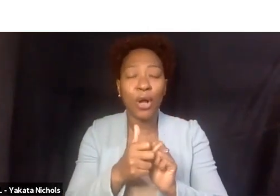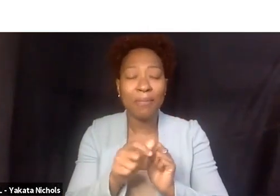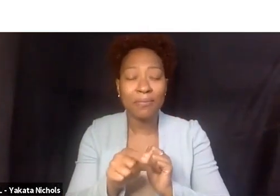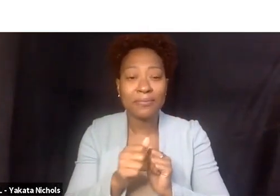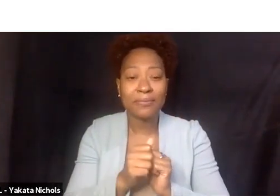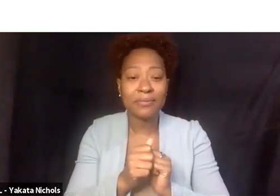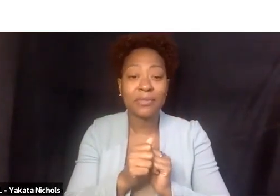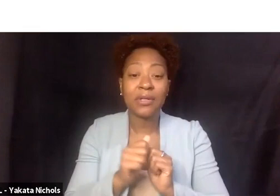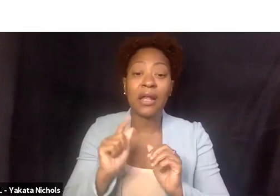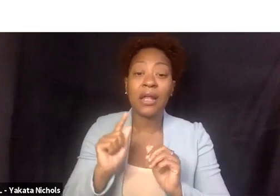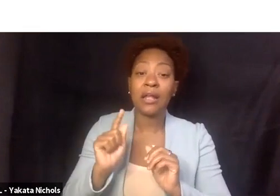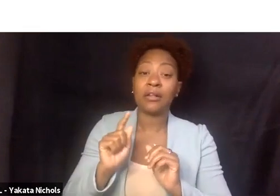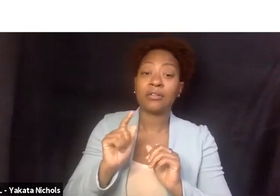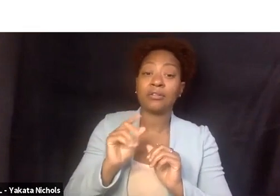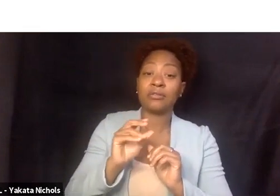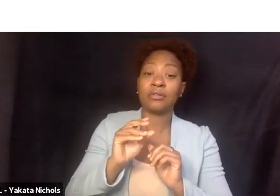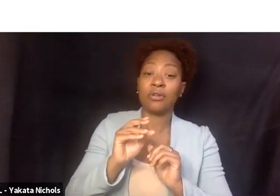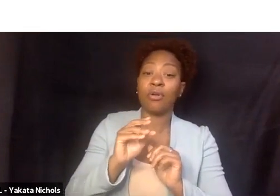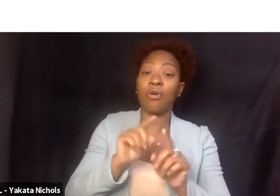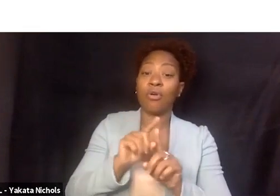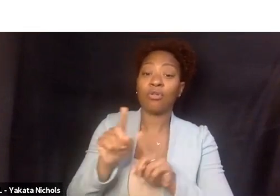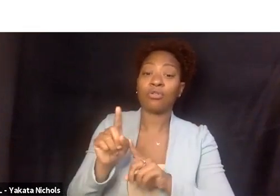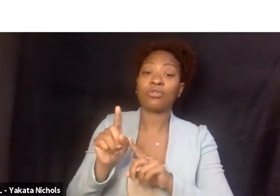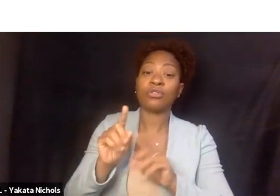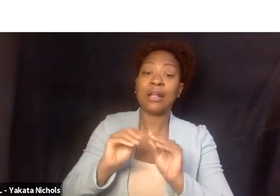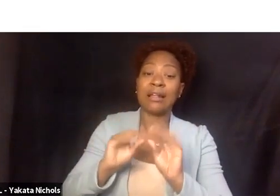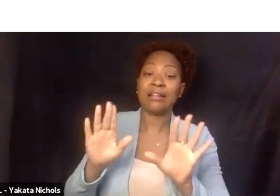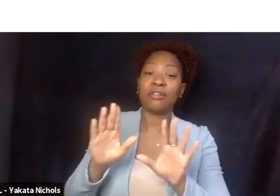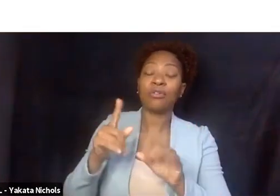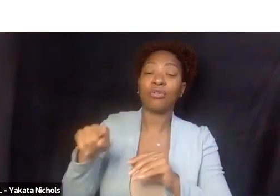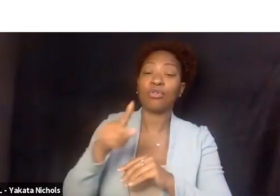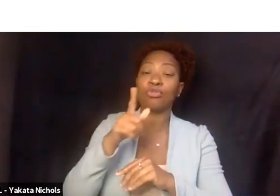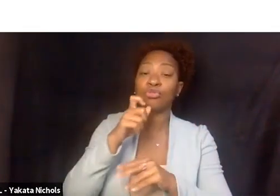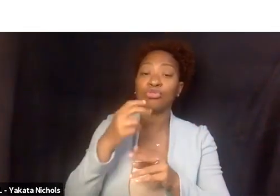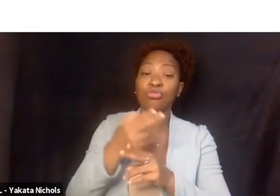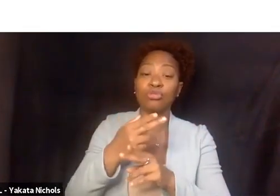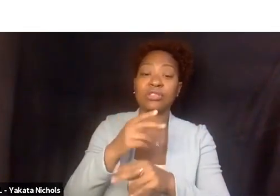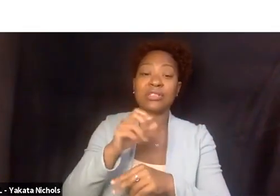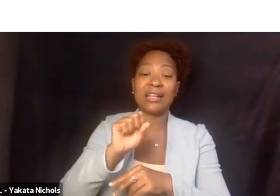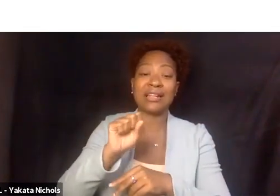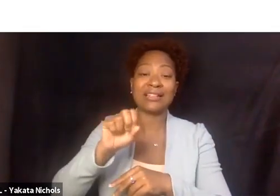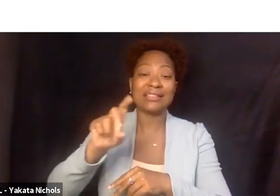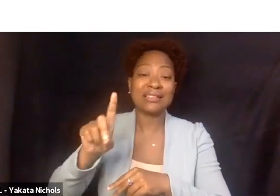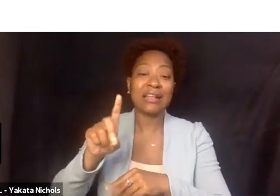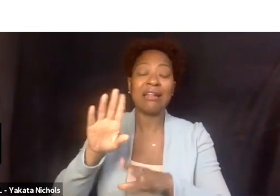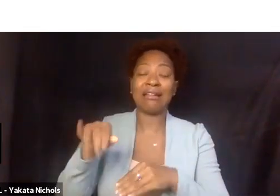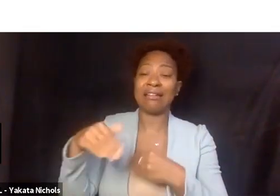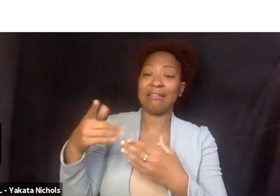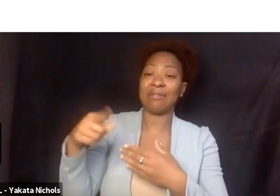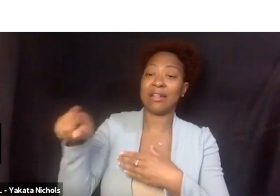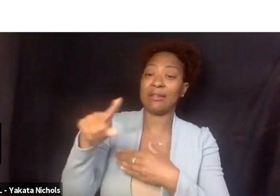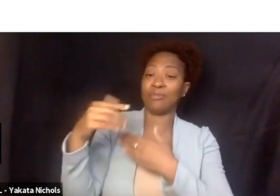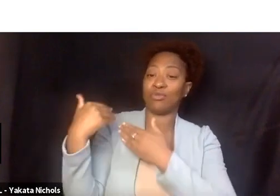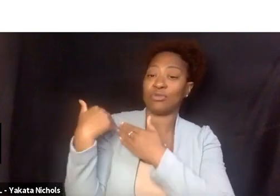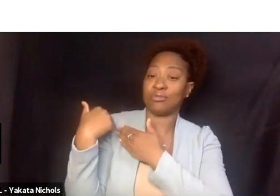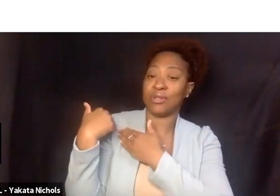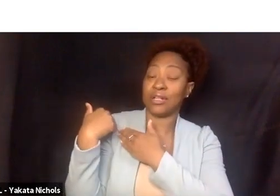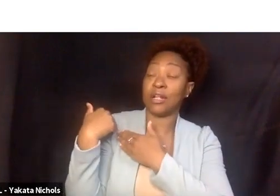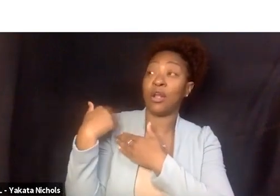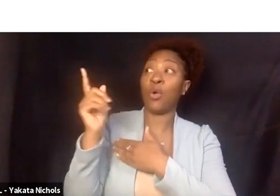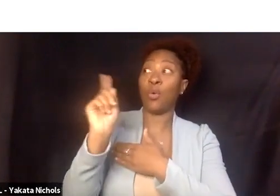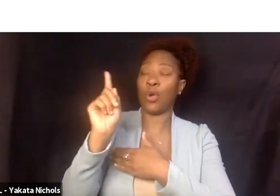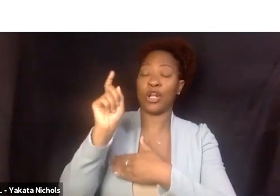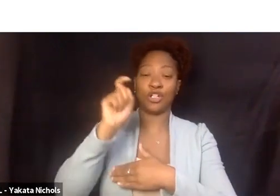a clear push towards students utilizing SSD, delegating the responsibility to them, whereas the statement should be